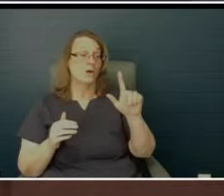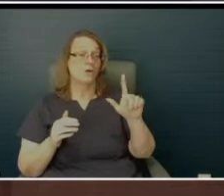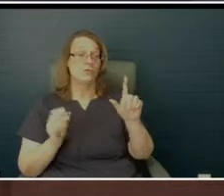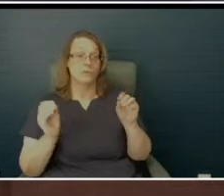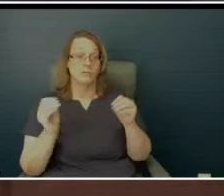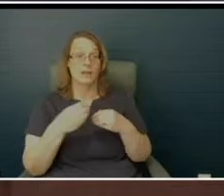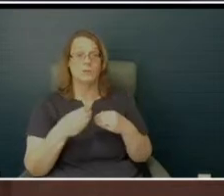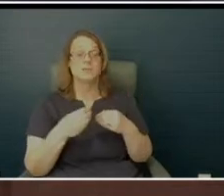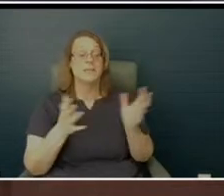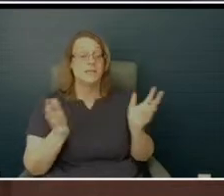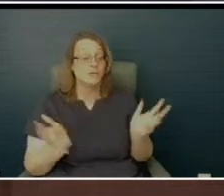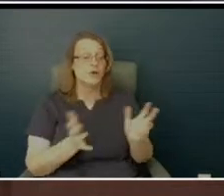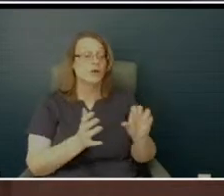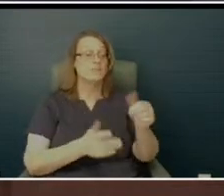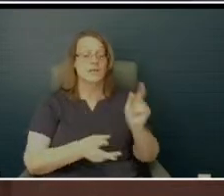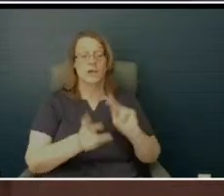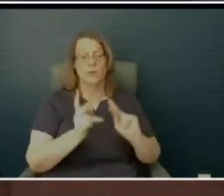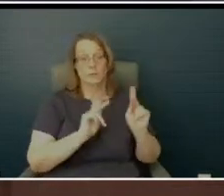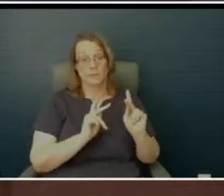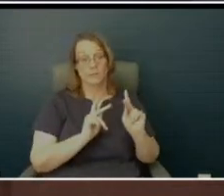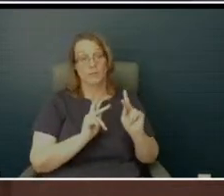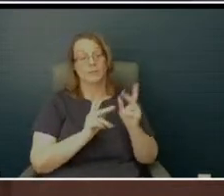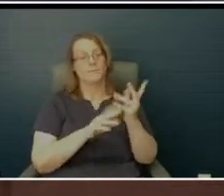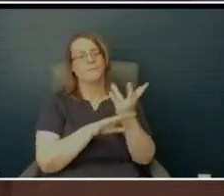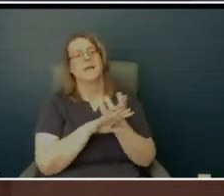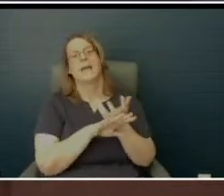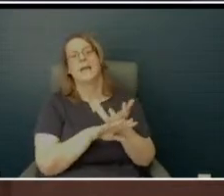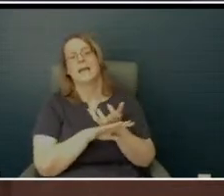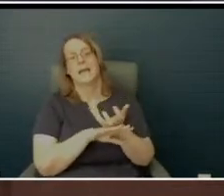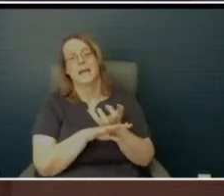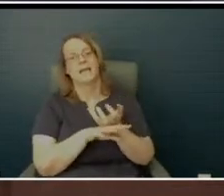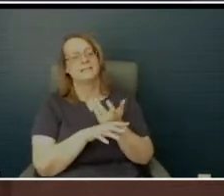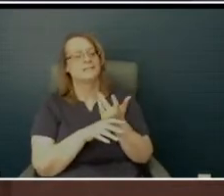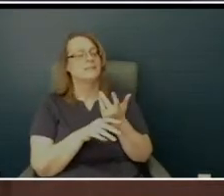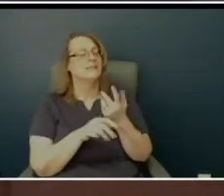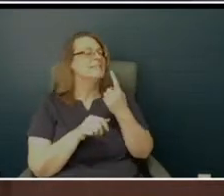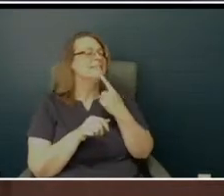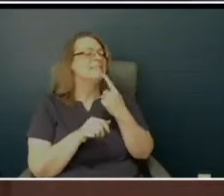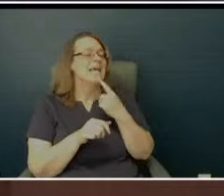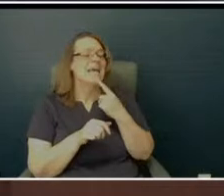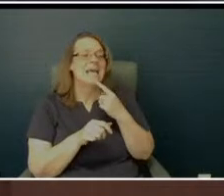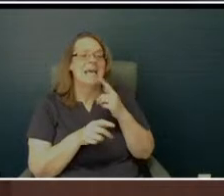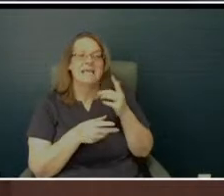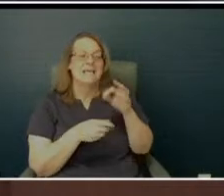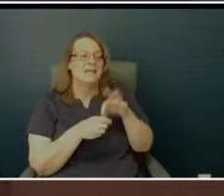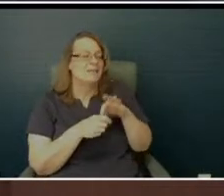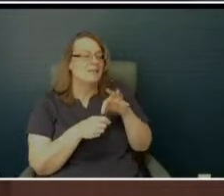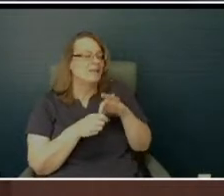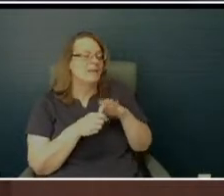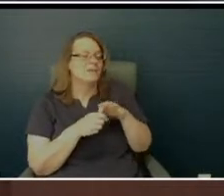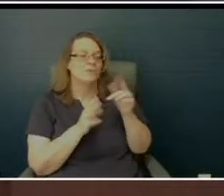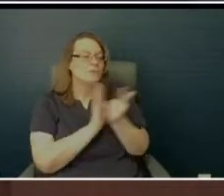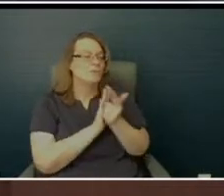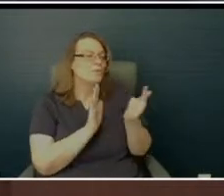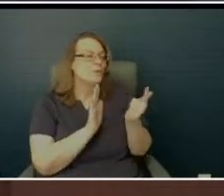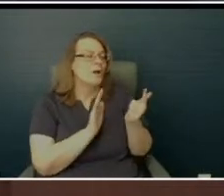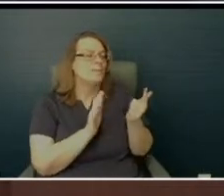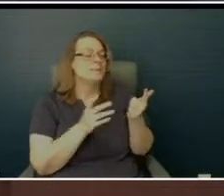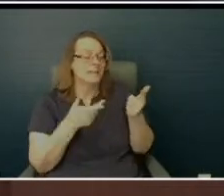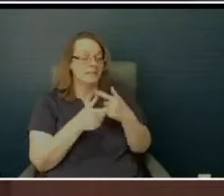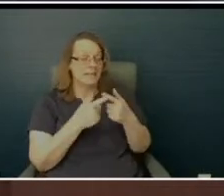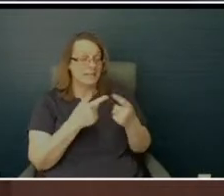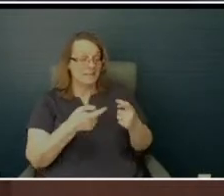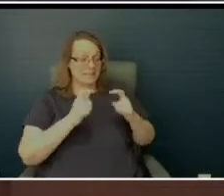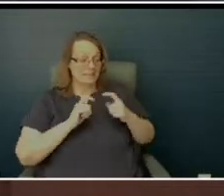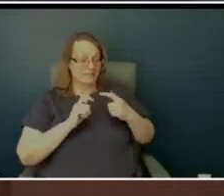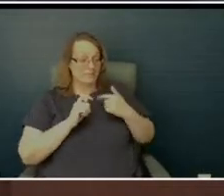life. He begged, just say the election was corrupt and leave the rest to me and the Republican congressman.